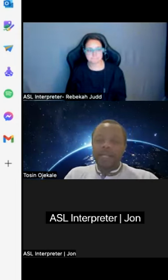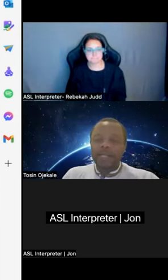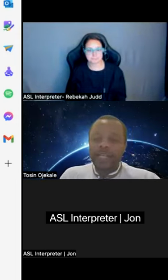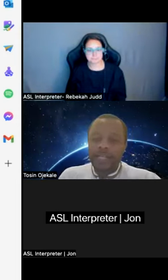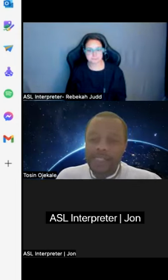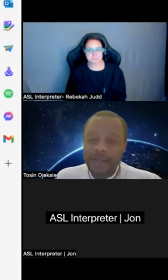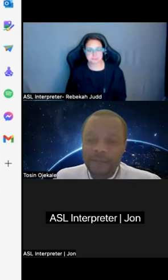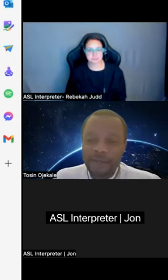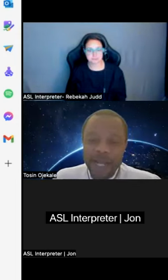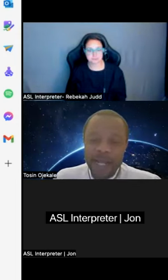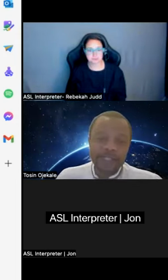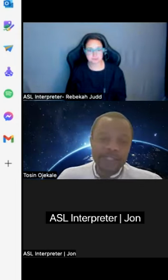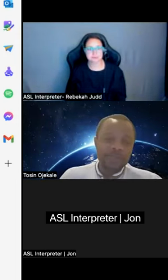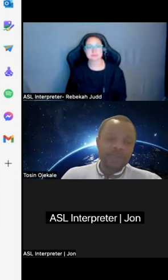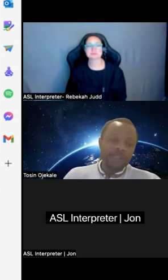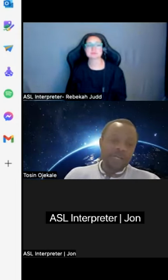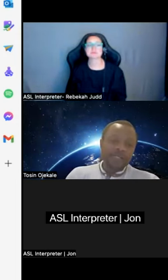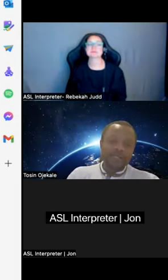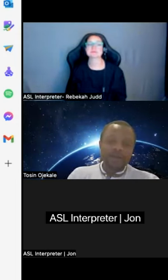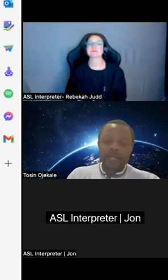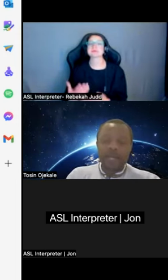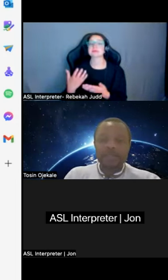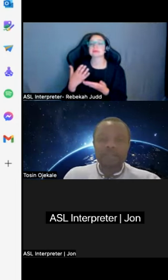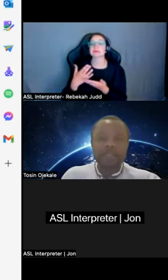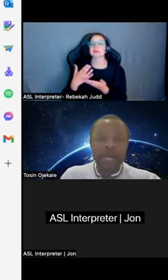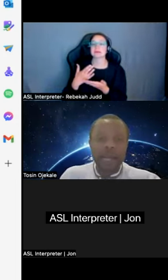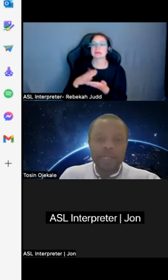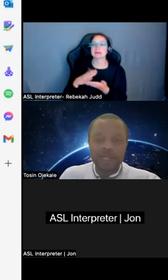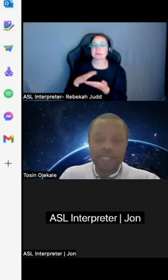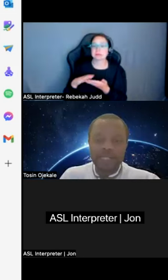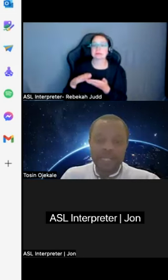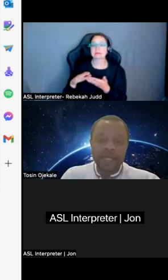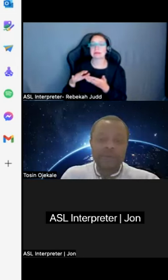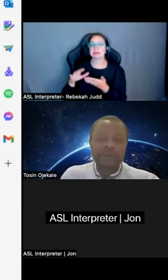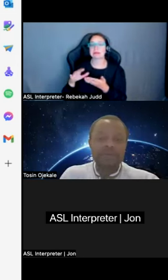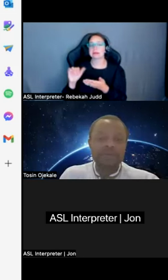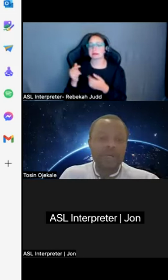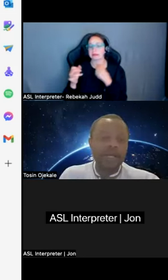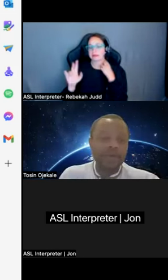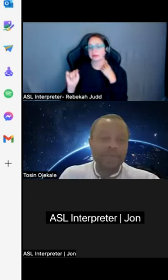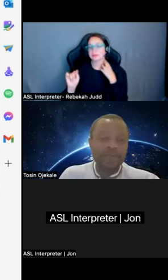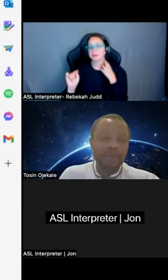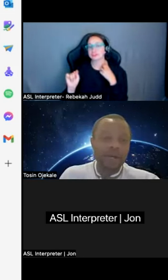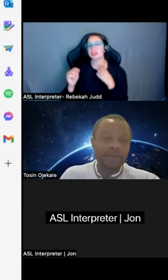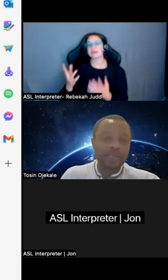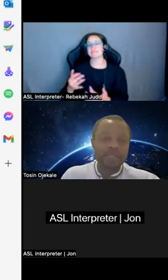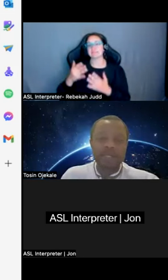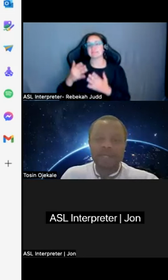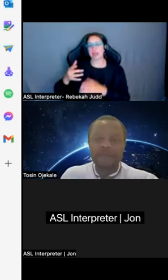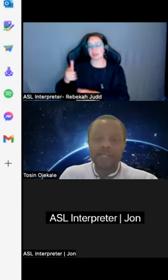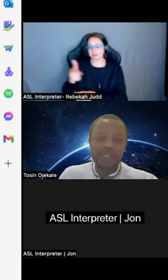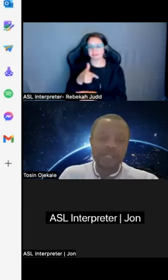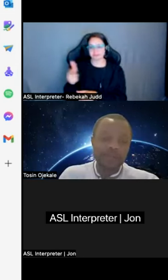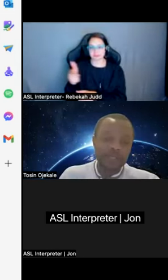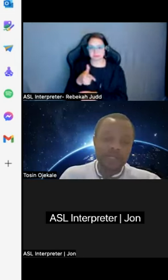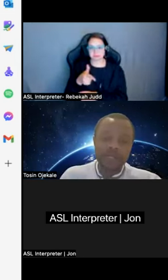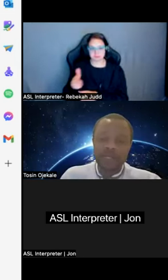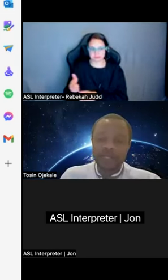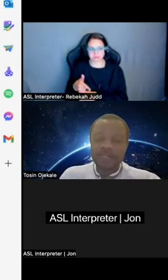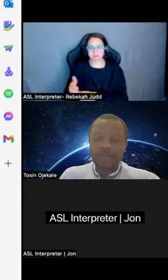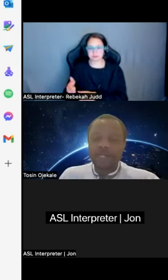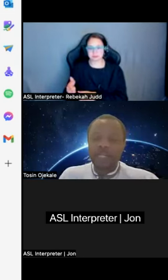Clean agent fire extinguishers. Okay, I mentioned this earlier on while I was talking about the fire